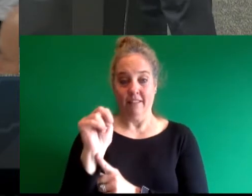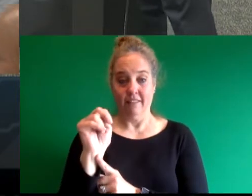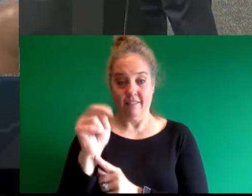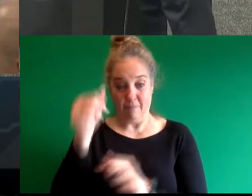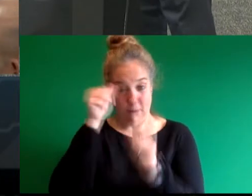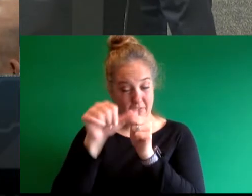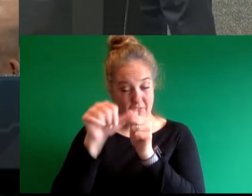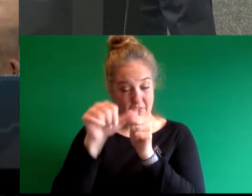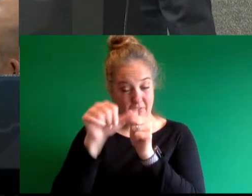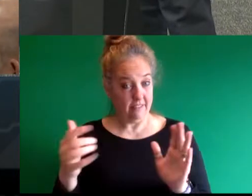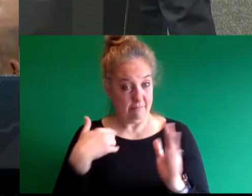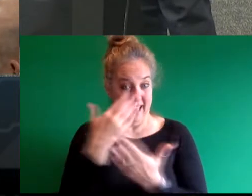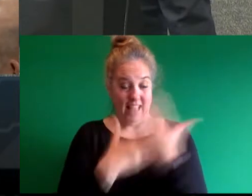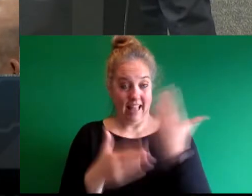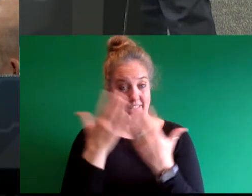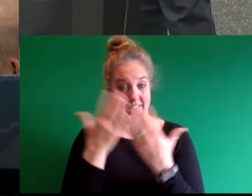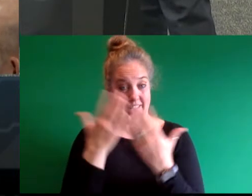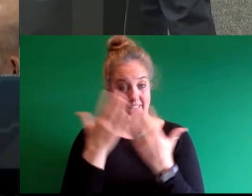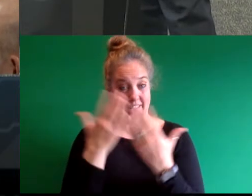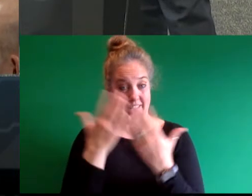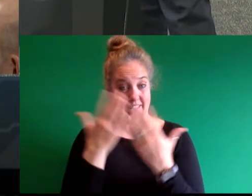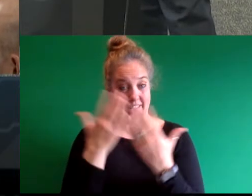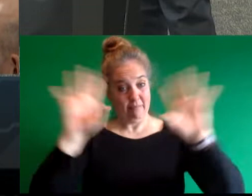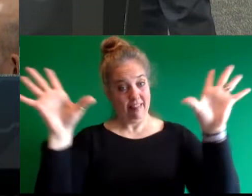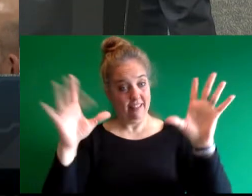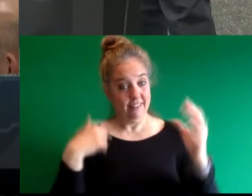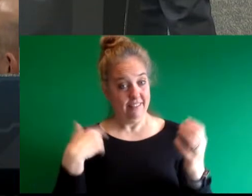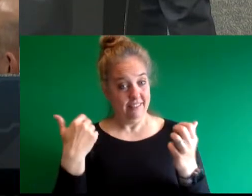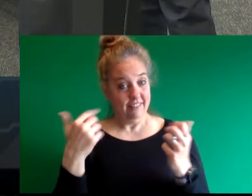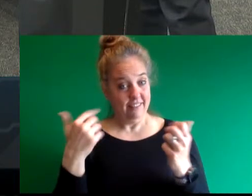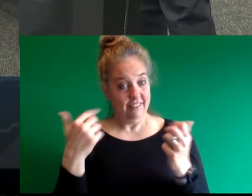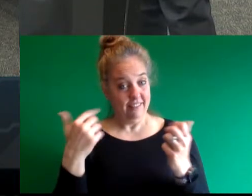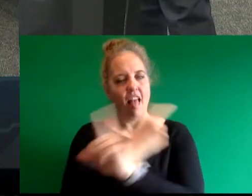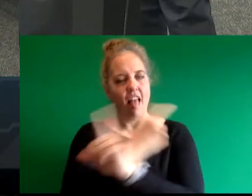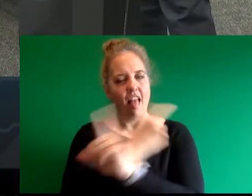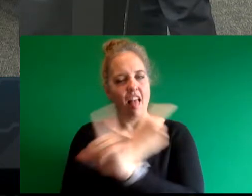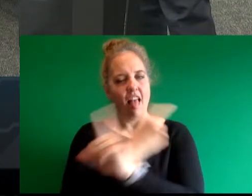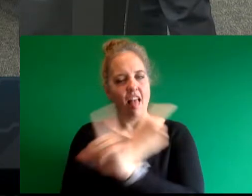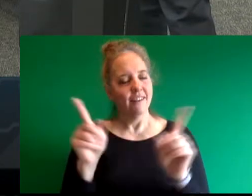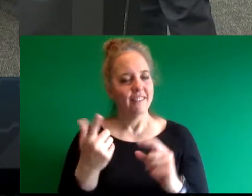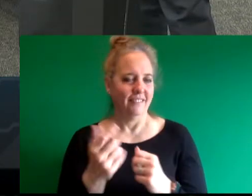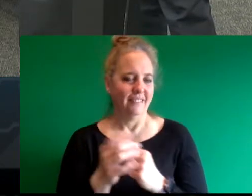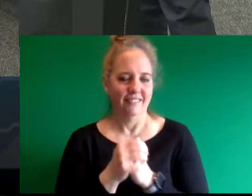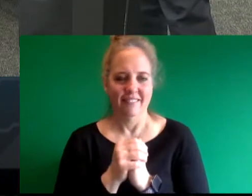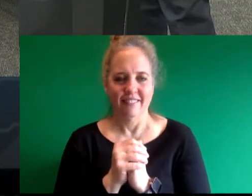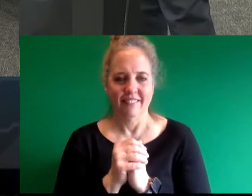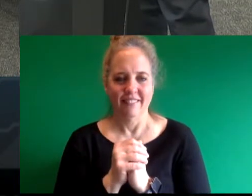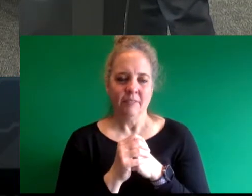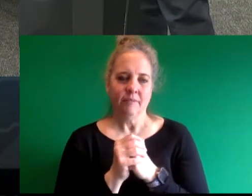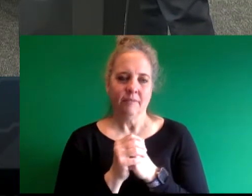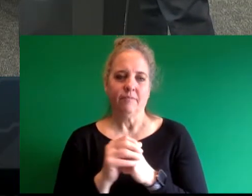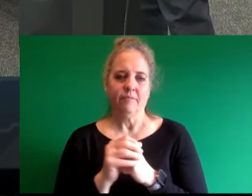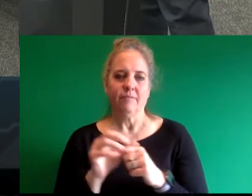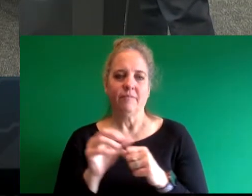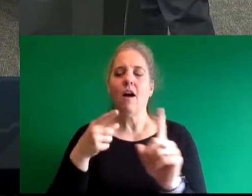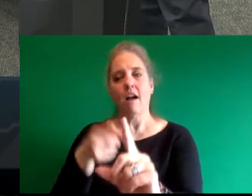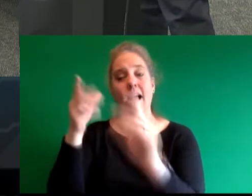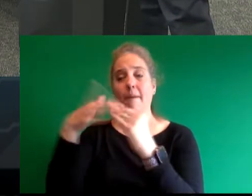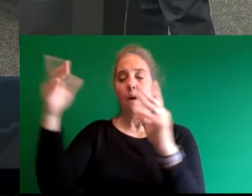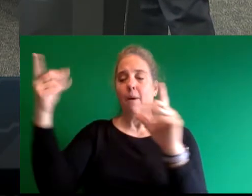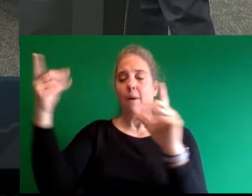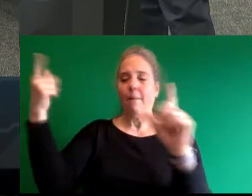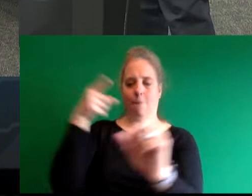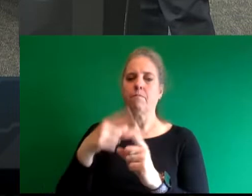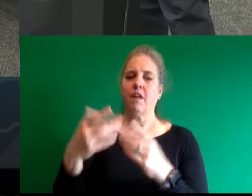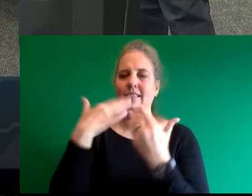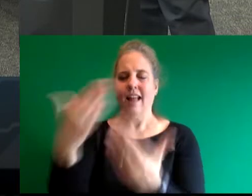done for us here and with the commissioners. Thank you. Okay. Yes. And on behalf of City Council, I also want to thank you